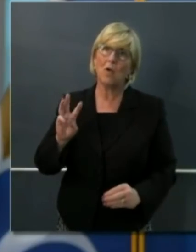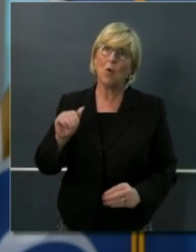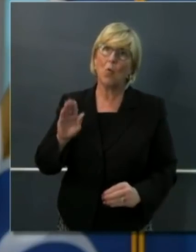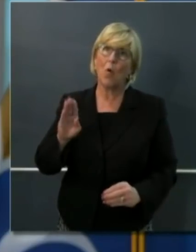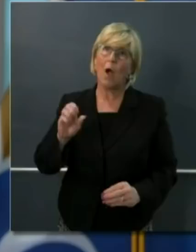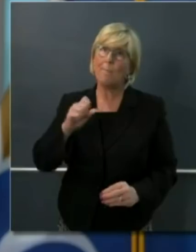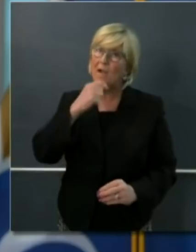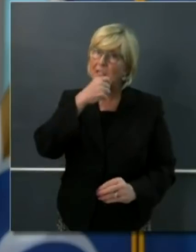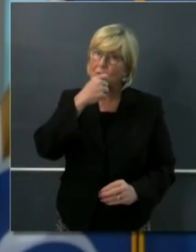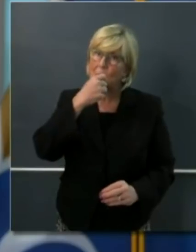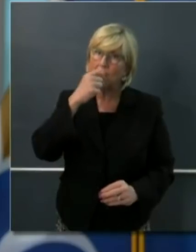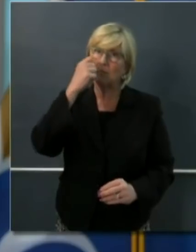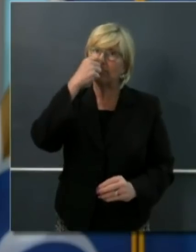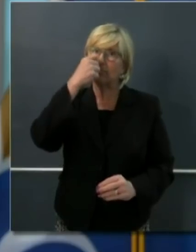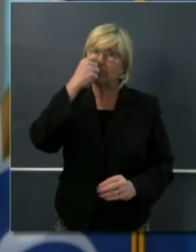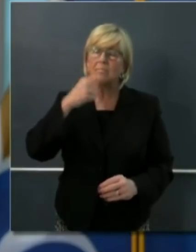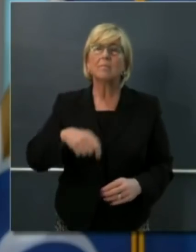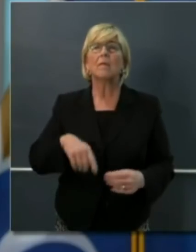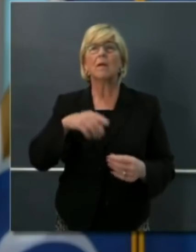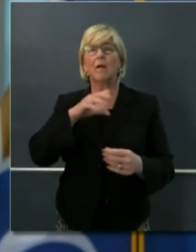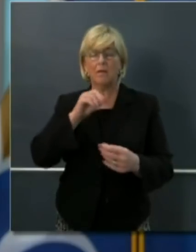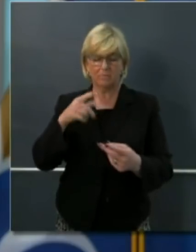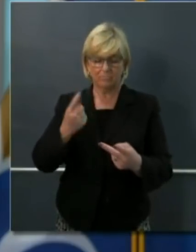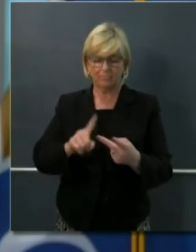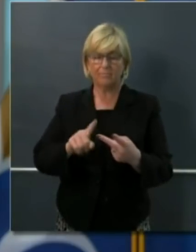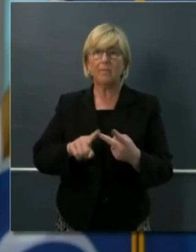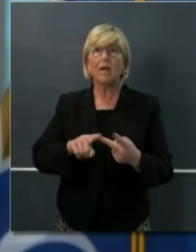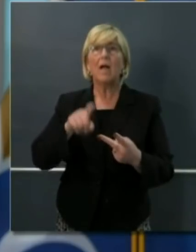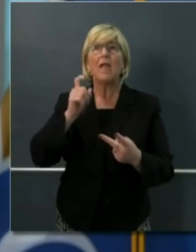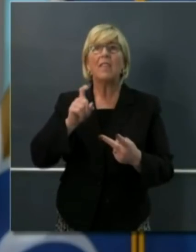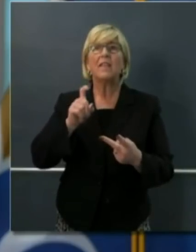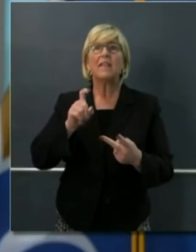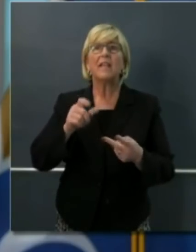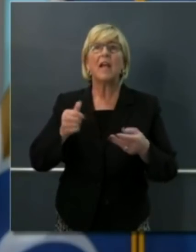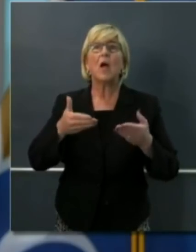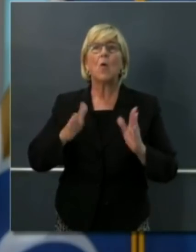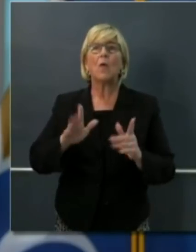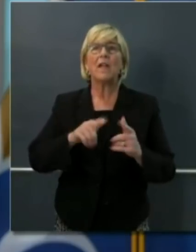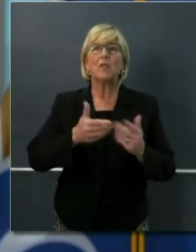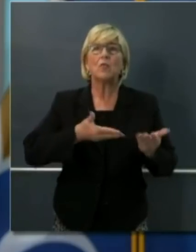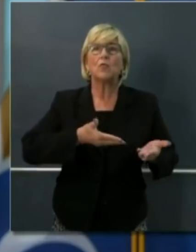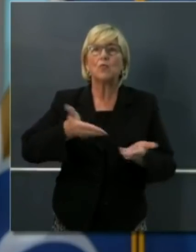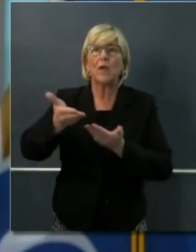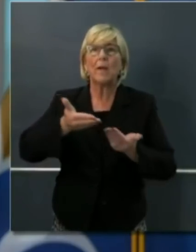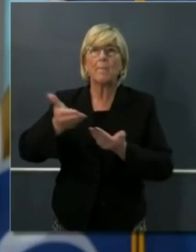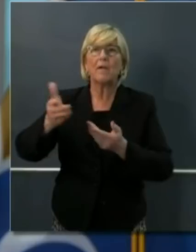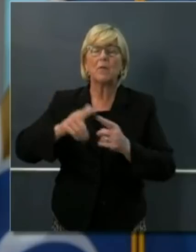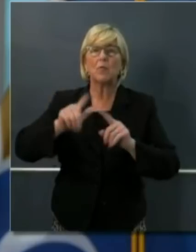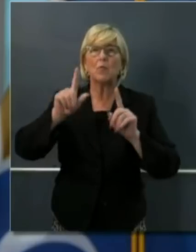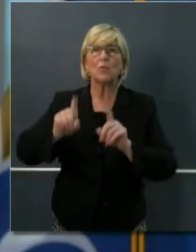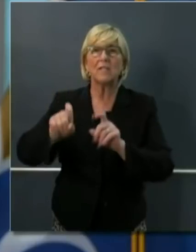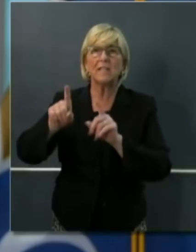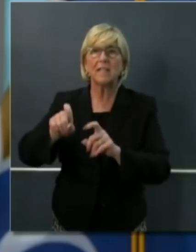they need viral transport methods and the old media that is used to take the swab and